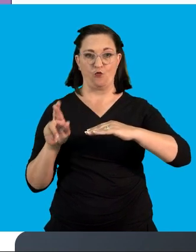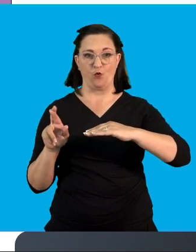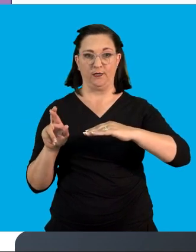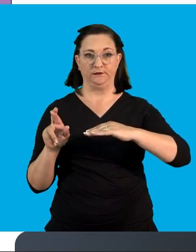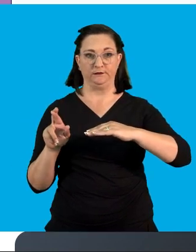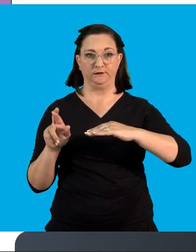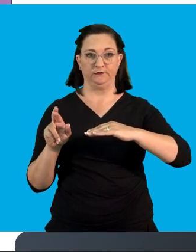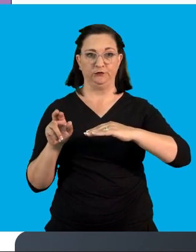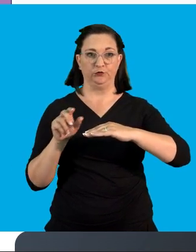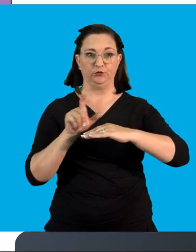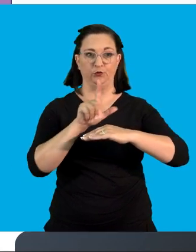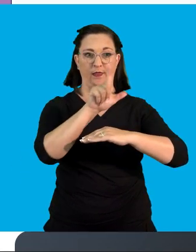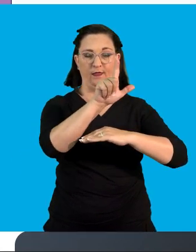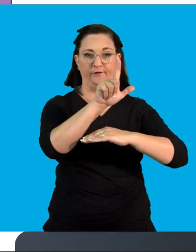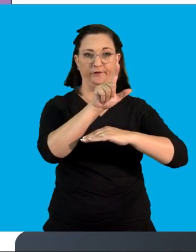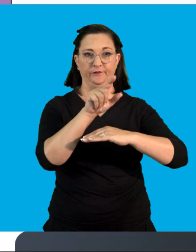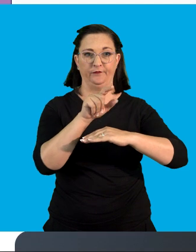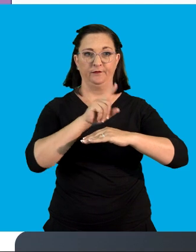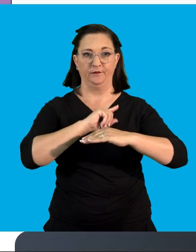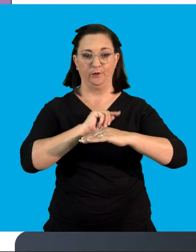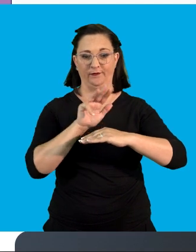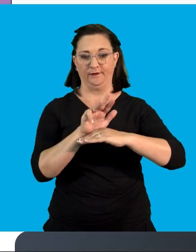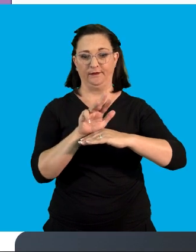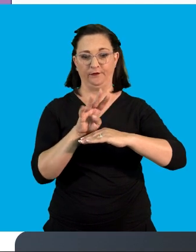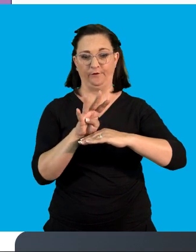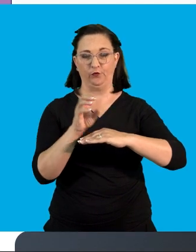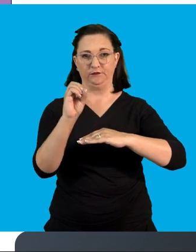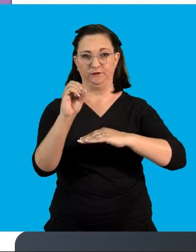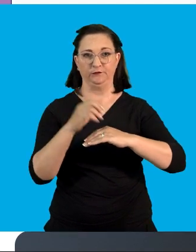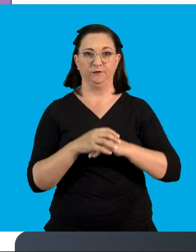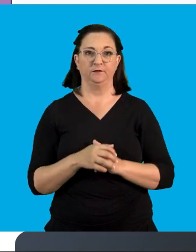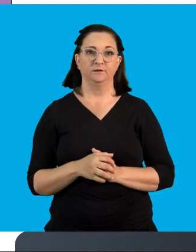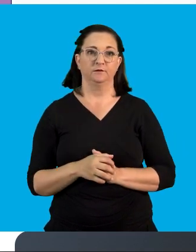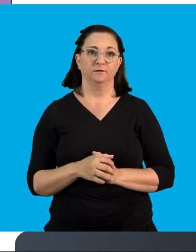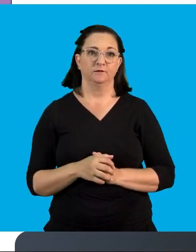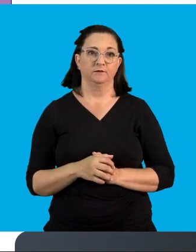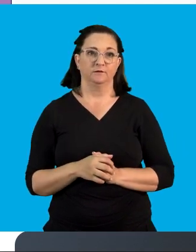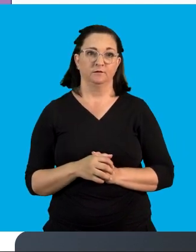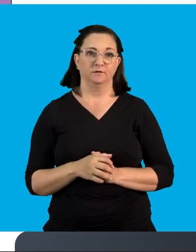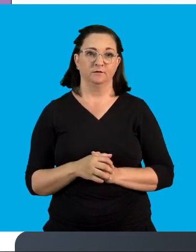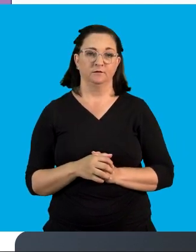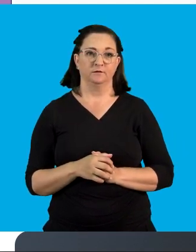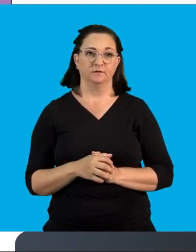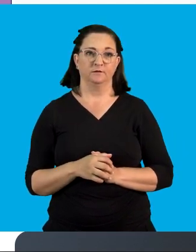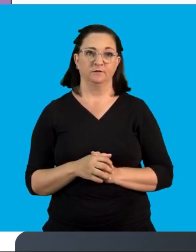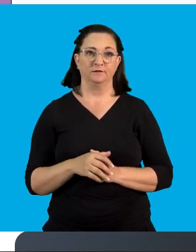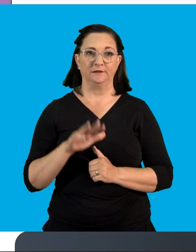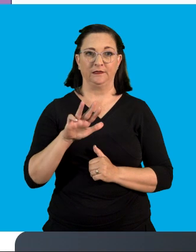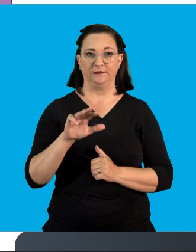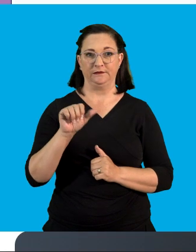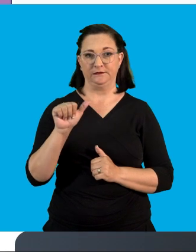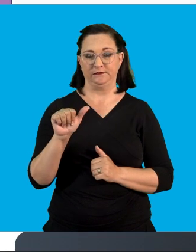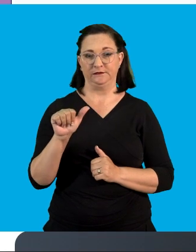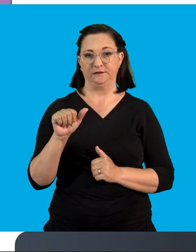measuring from right to left, and it gives us 94 degrees. And the other two angles gave us